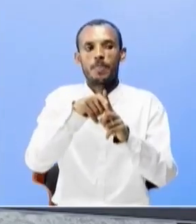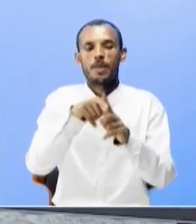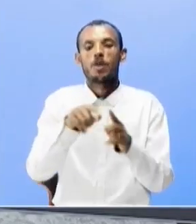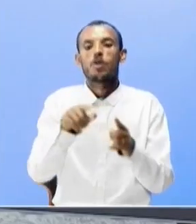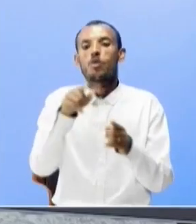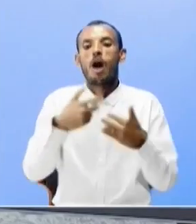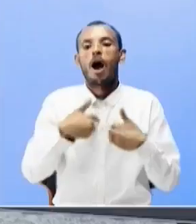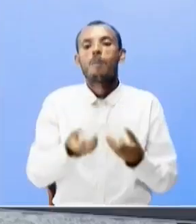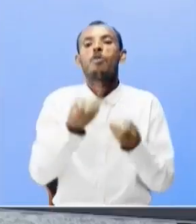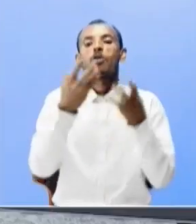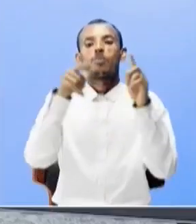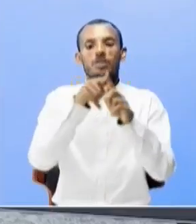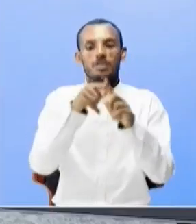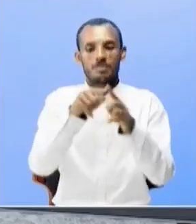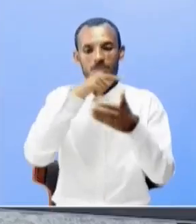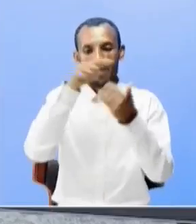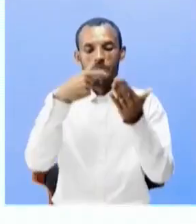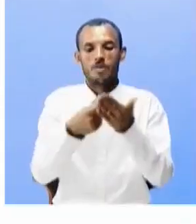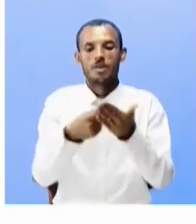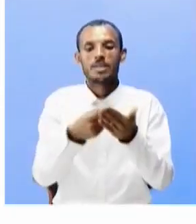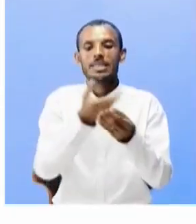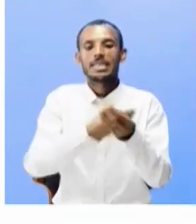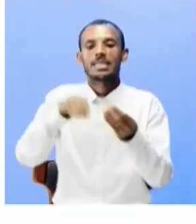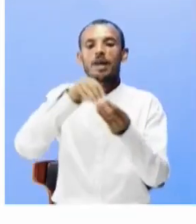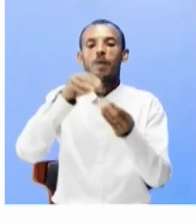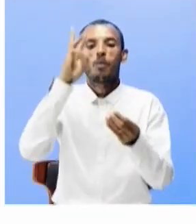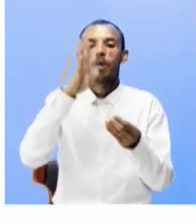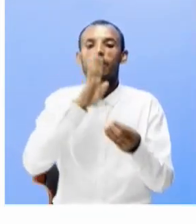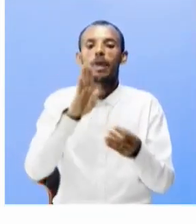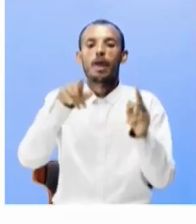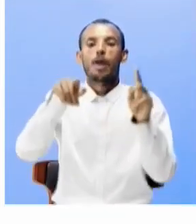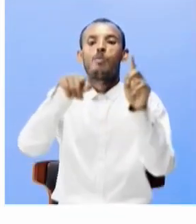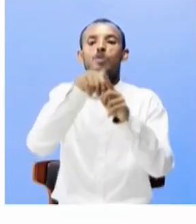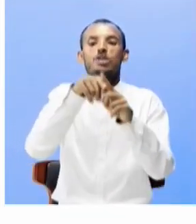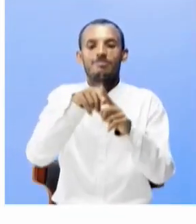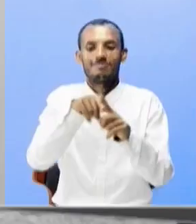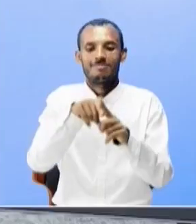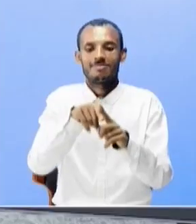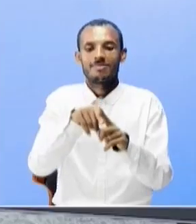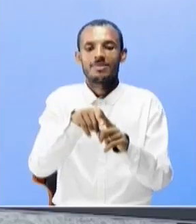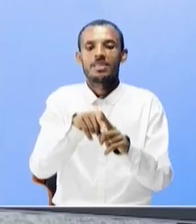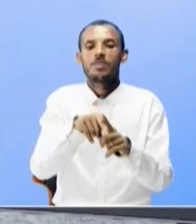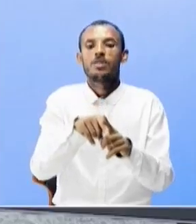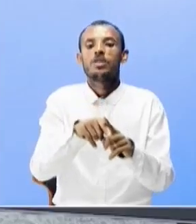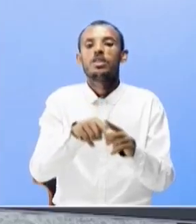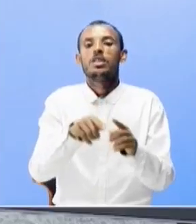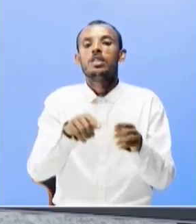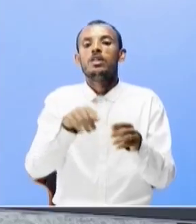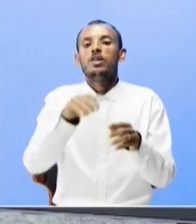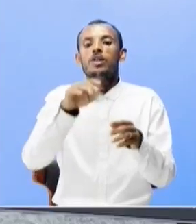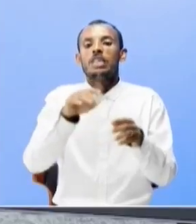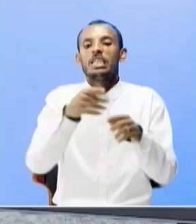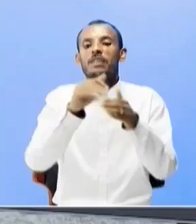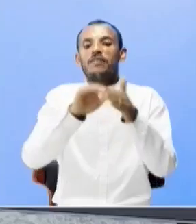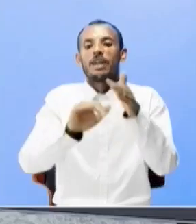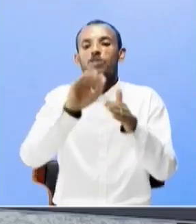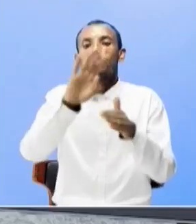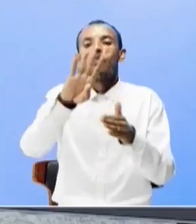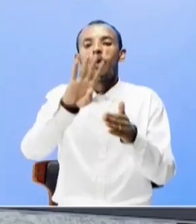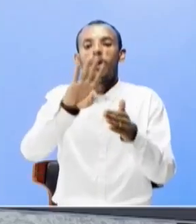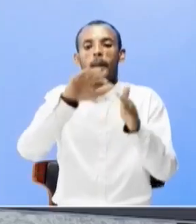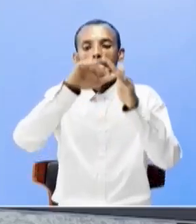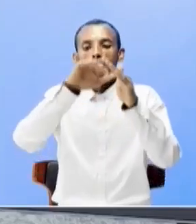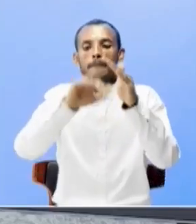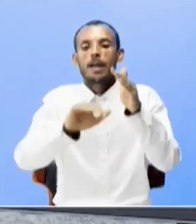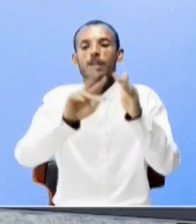more positive. Therefore, the sum will be positive, sum will be positive, and take the difference. The difference